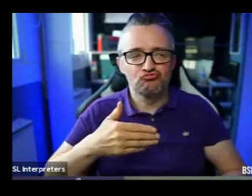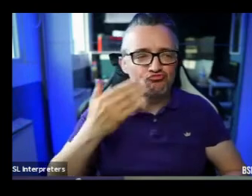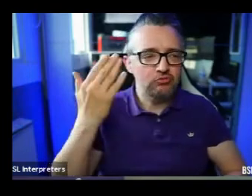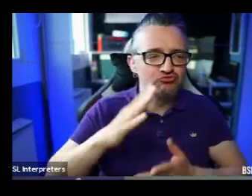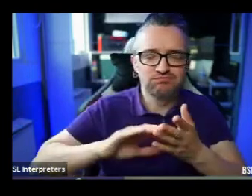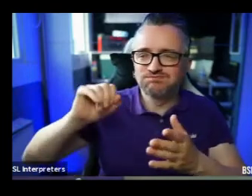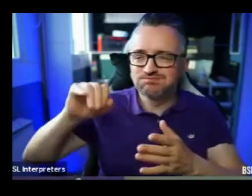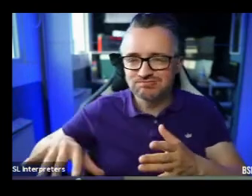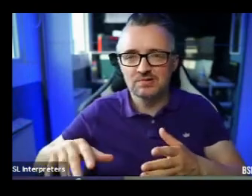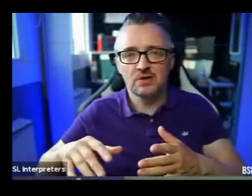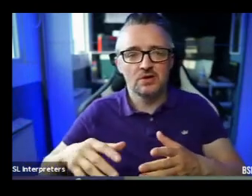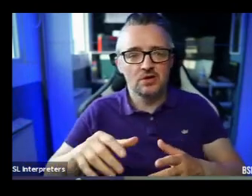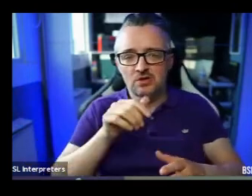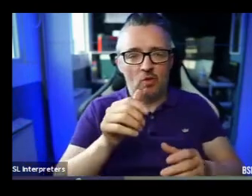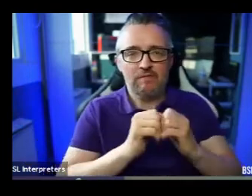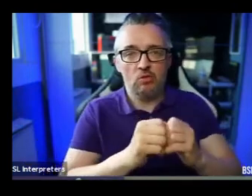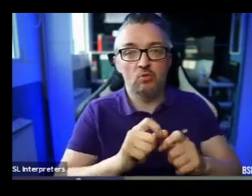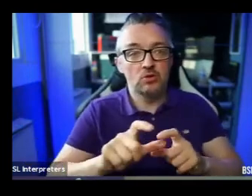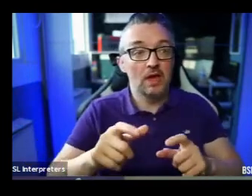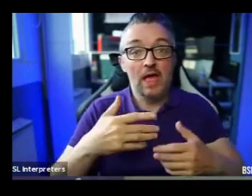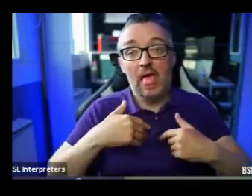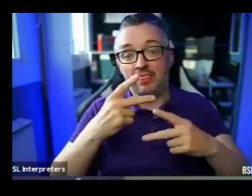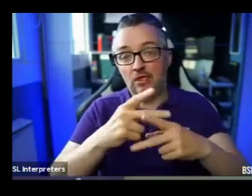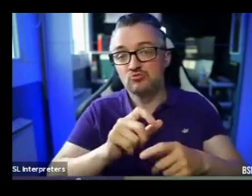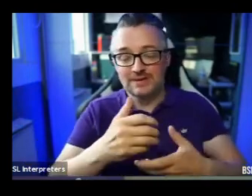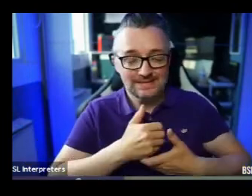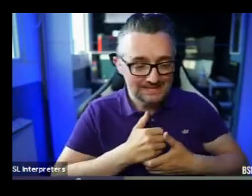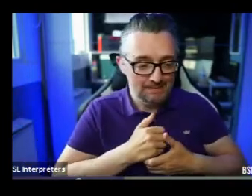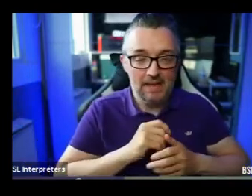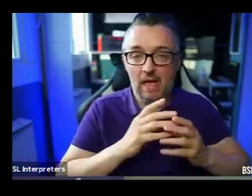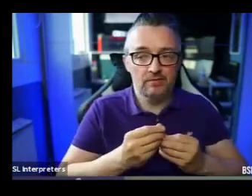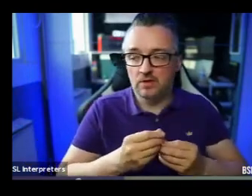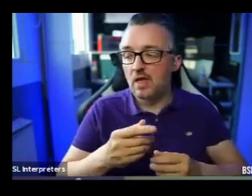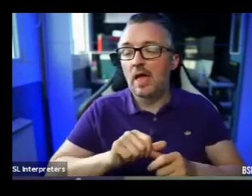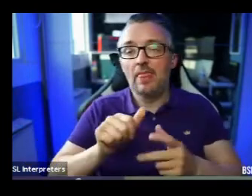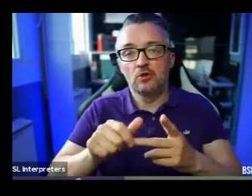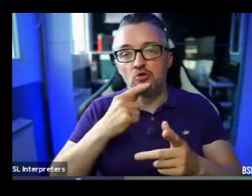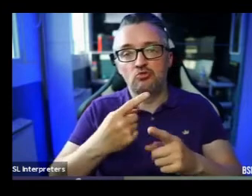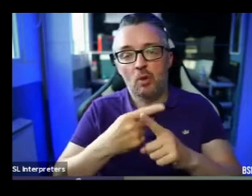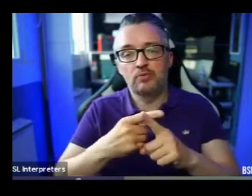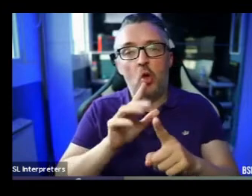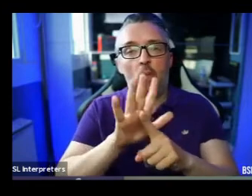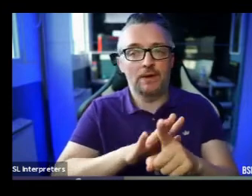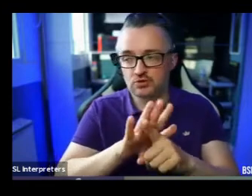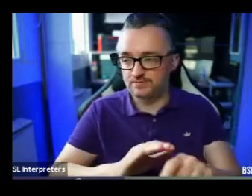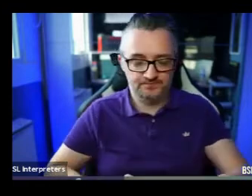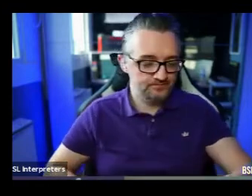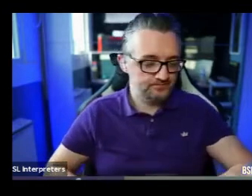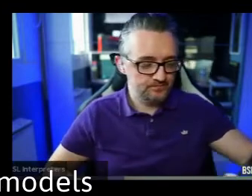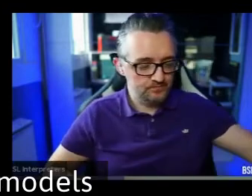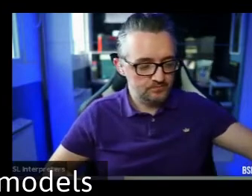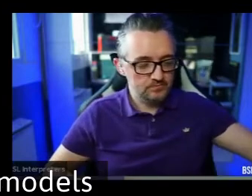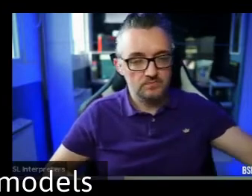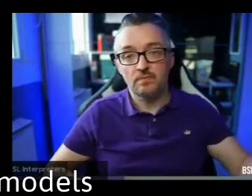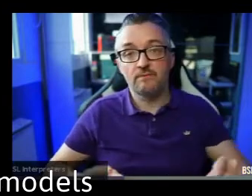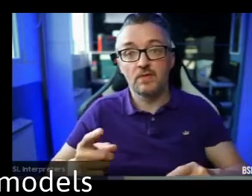our system that doesn't add any value anymore. We're terrible at it in healthcare. And then I want to talk about compassion.